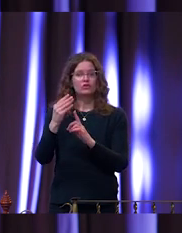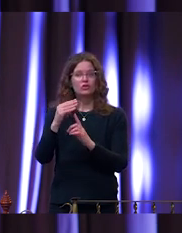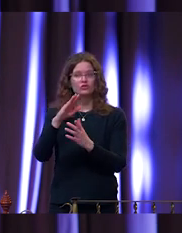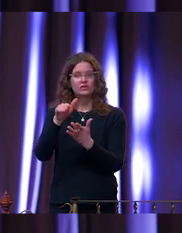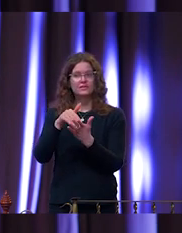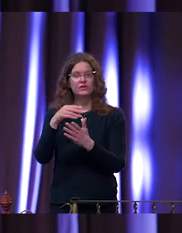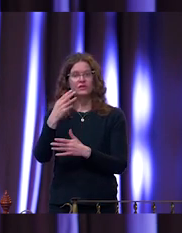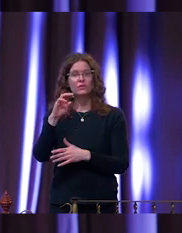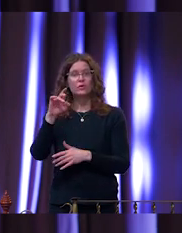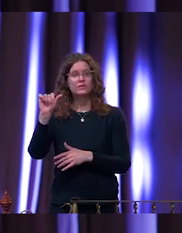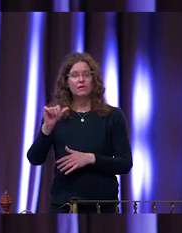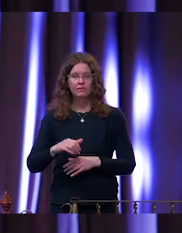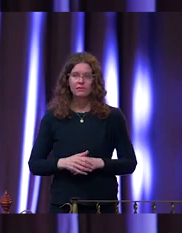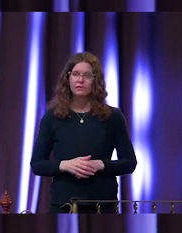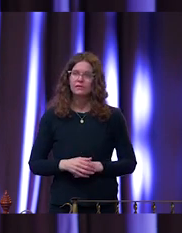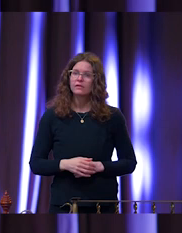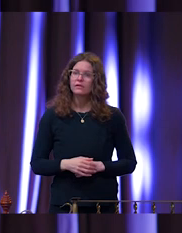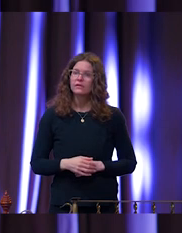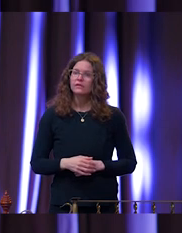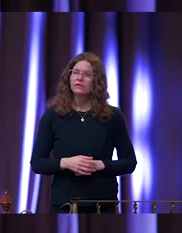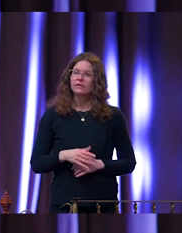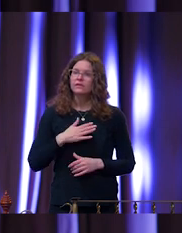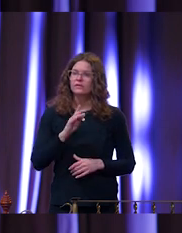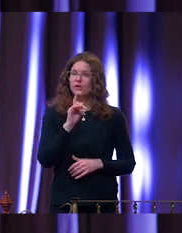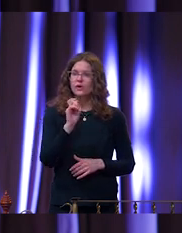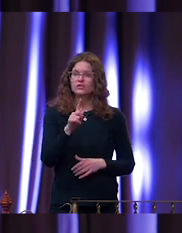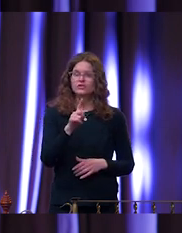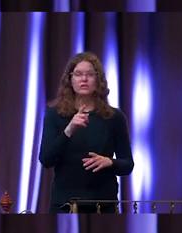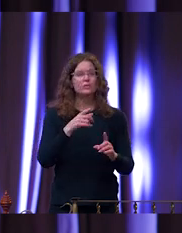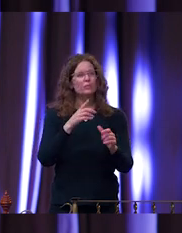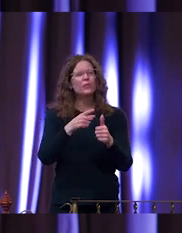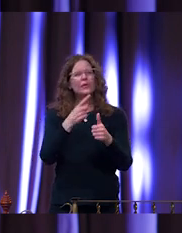And this question is primarily for Richard.